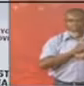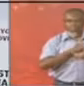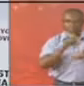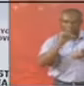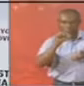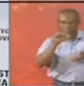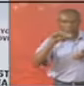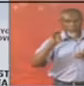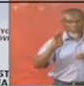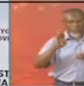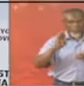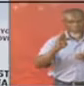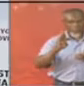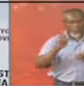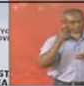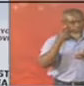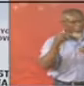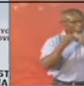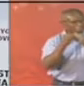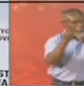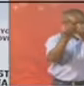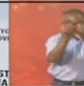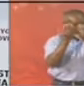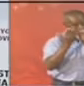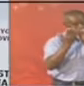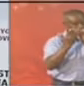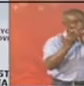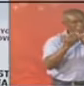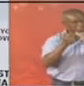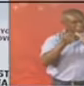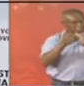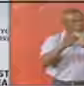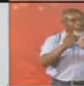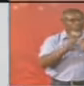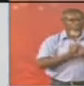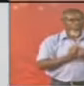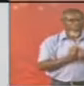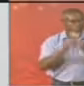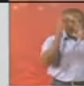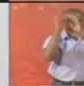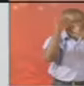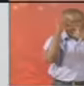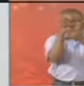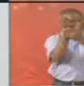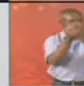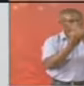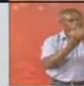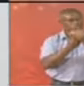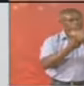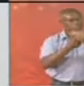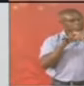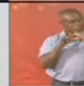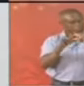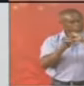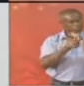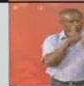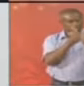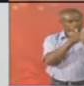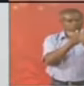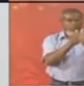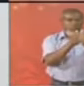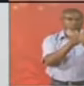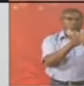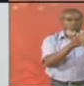we are all filled with additional info, but also with hope as we move forward to maintain